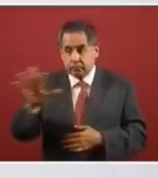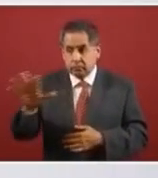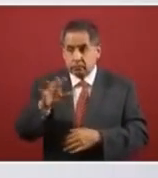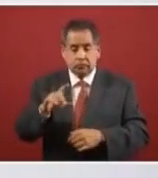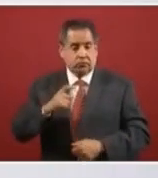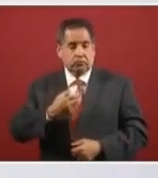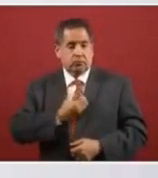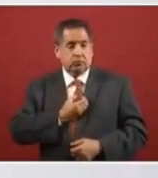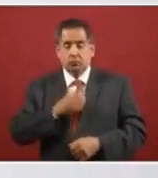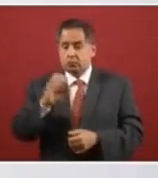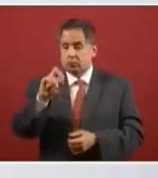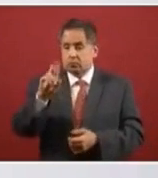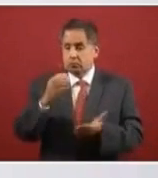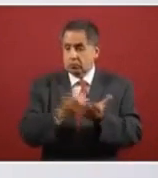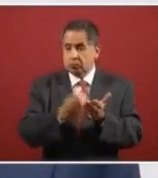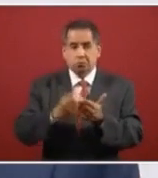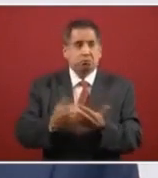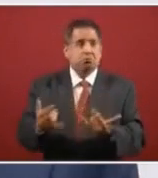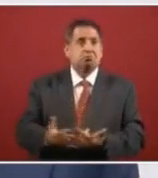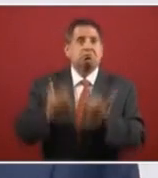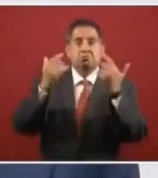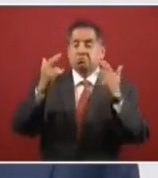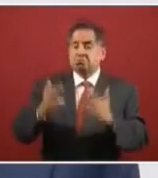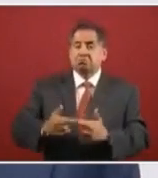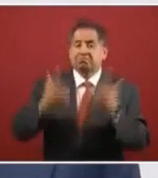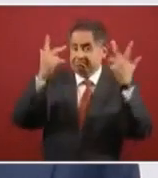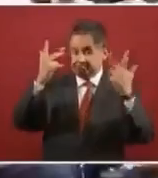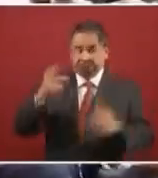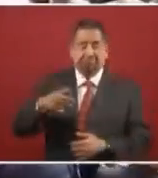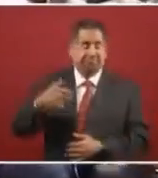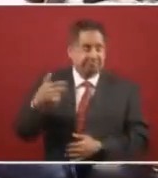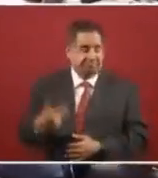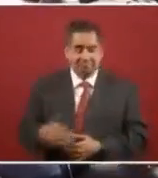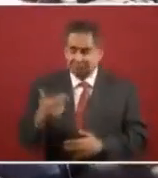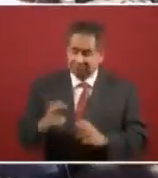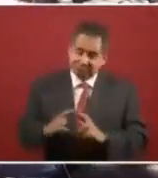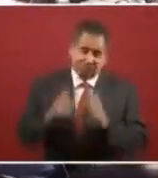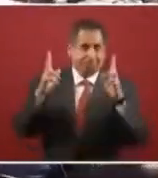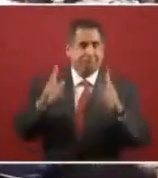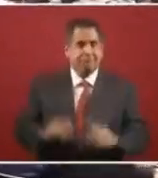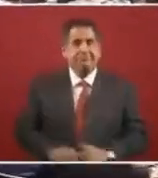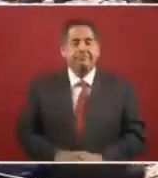55 gold medals which is a historical record